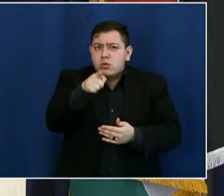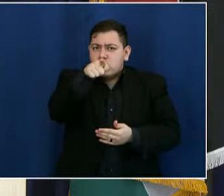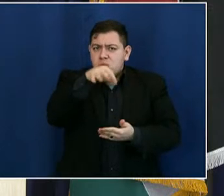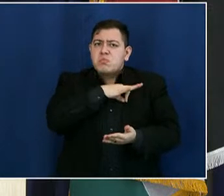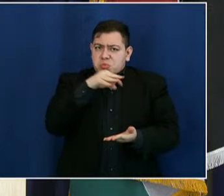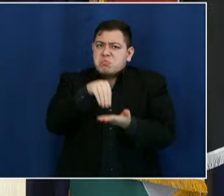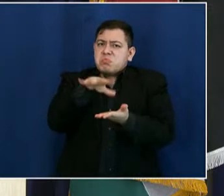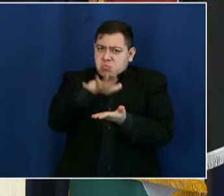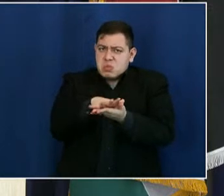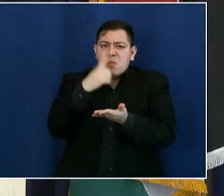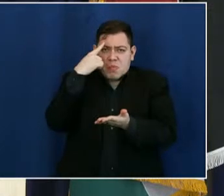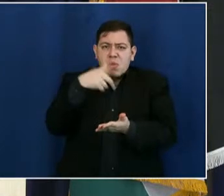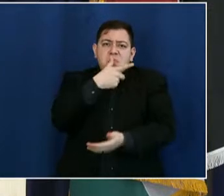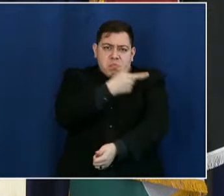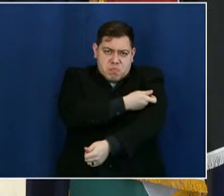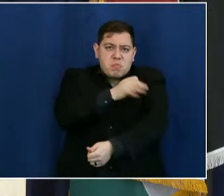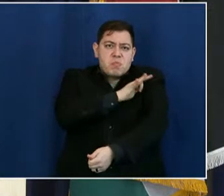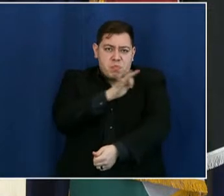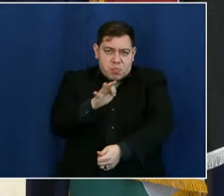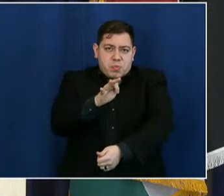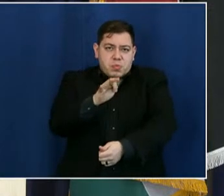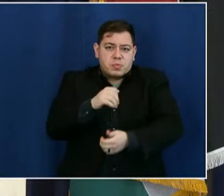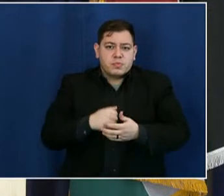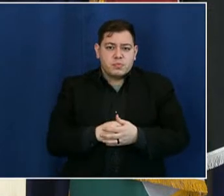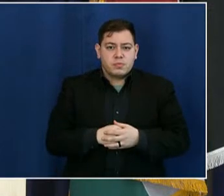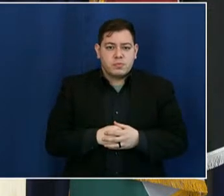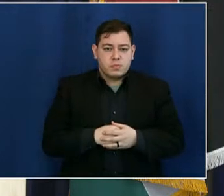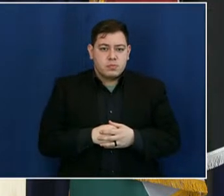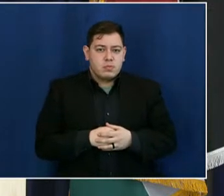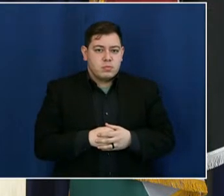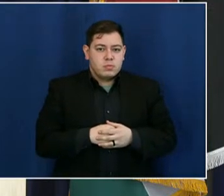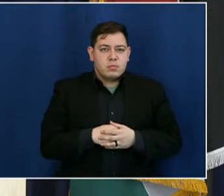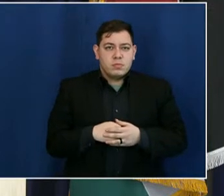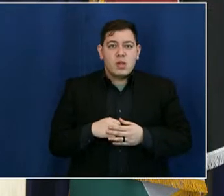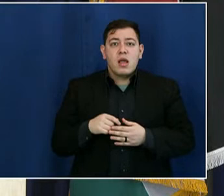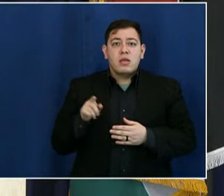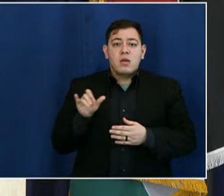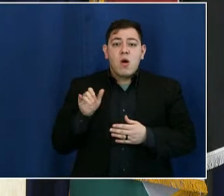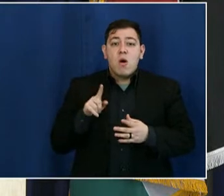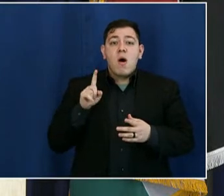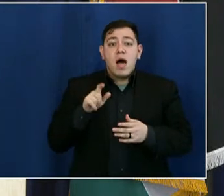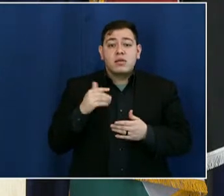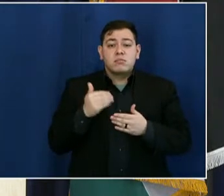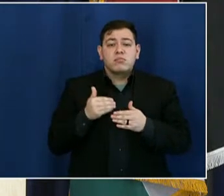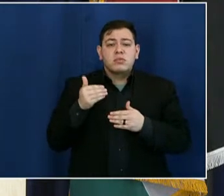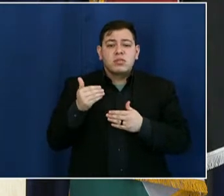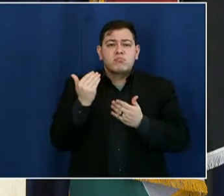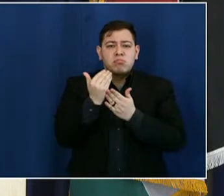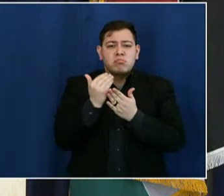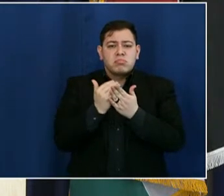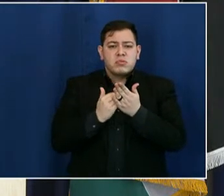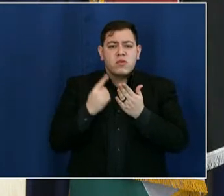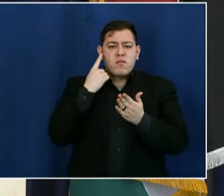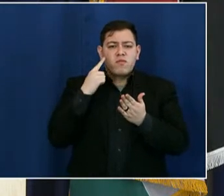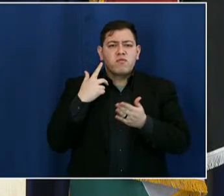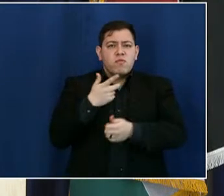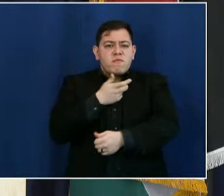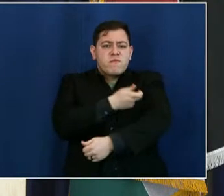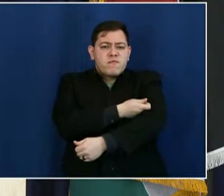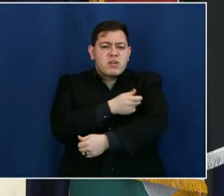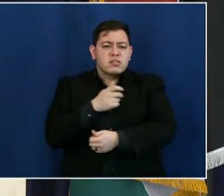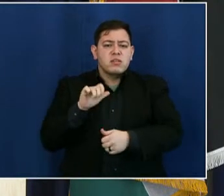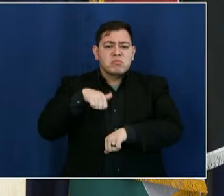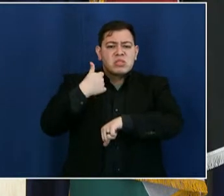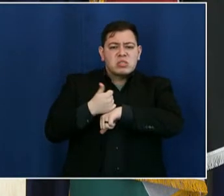vacuna. Okay, she also asks, who is next on the list for vaccines? Will it be by job type or age? And